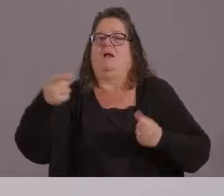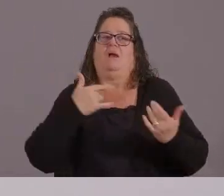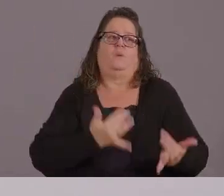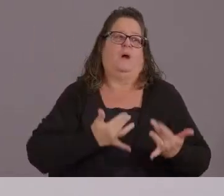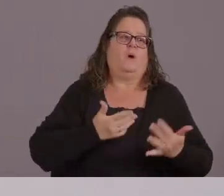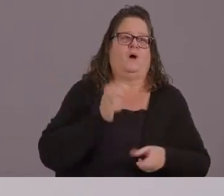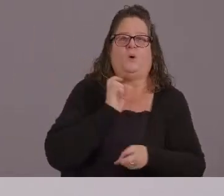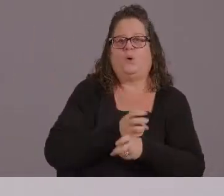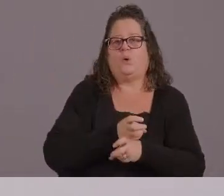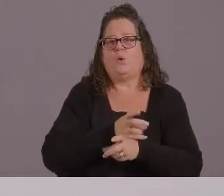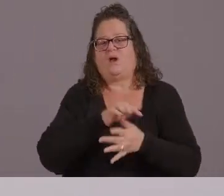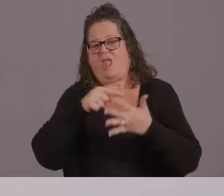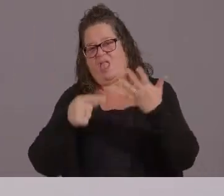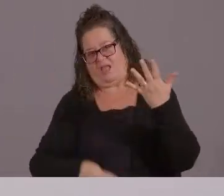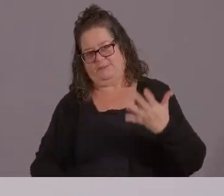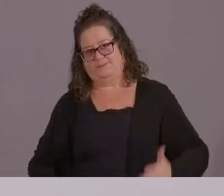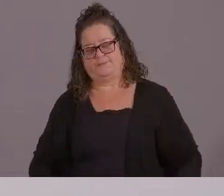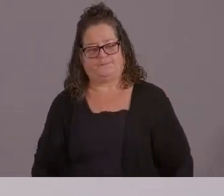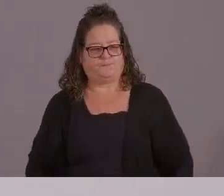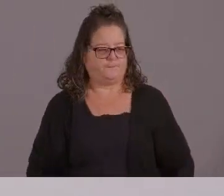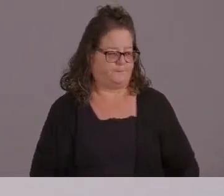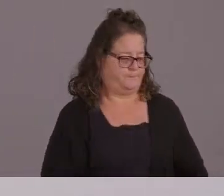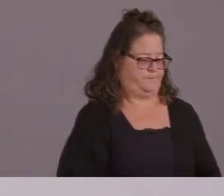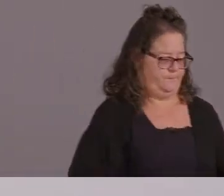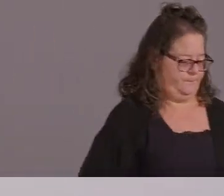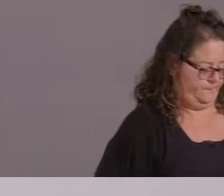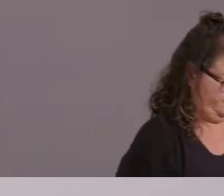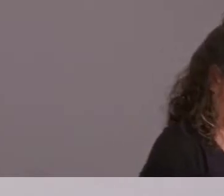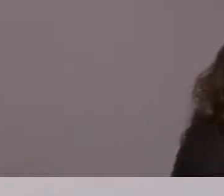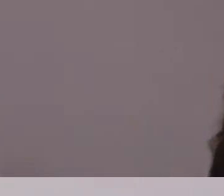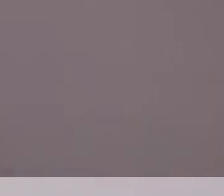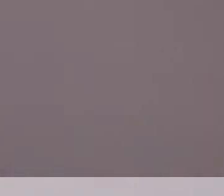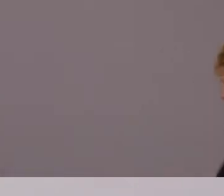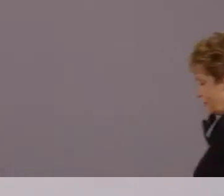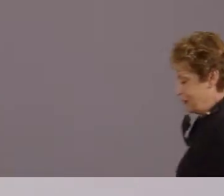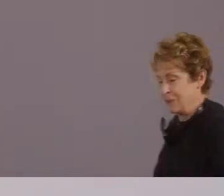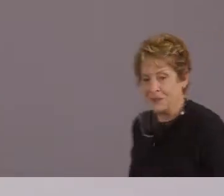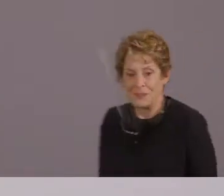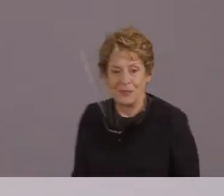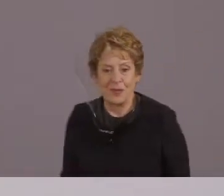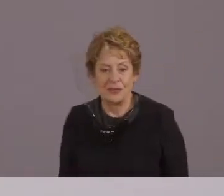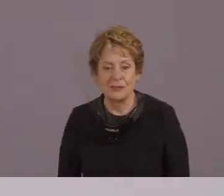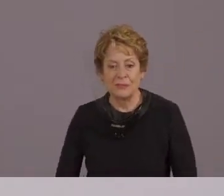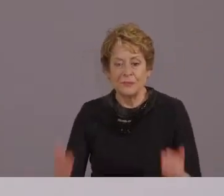Hello. I hit the wrong button. Uh-oh. Oh, I'm sorry. Try again.